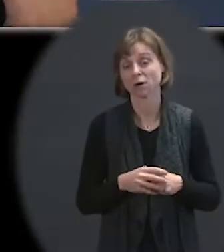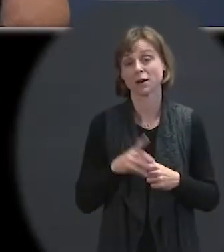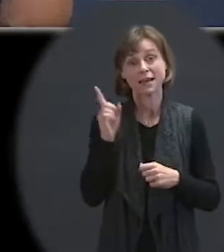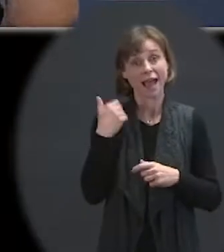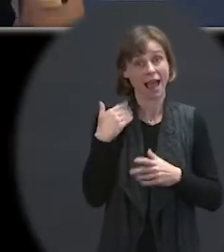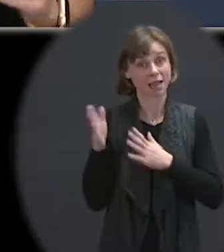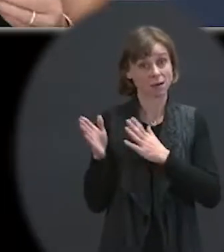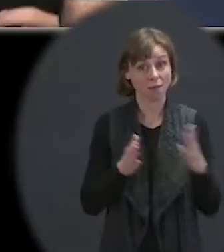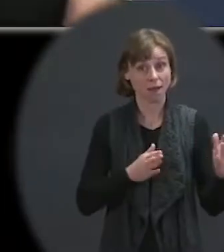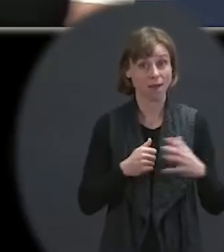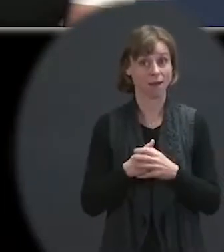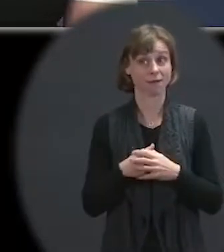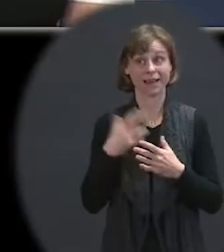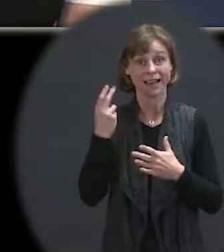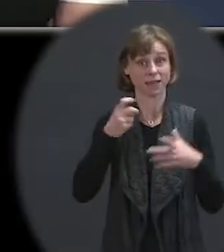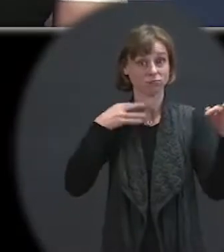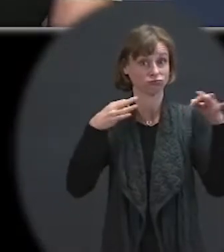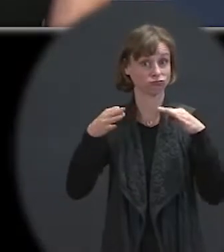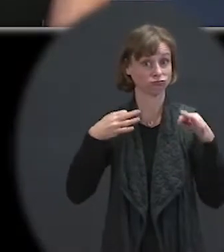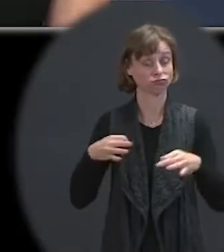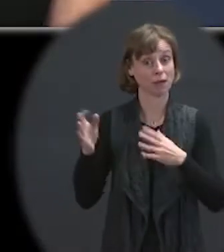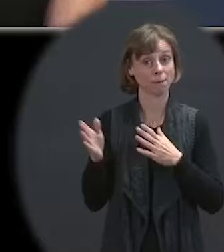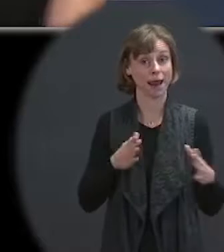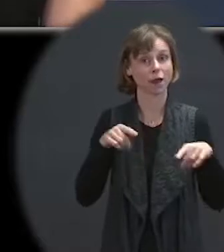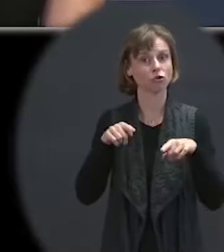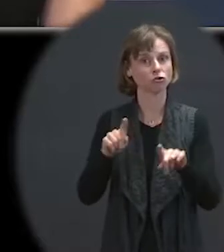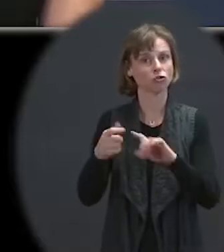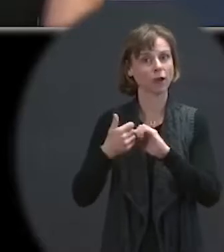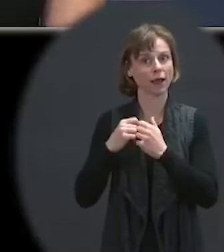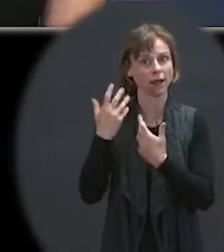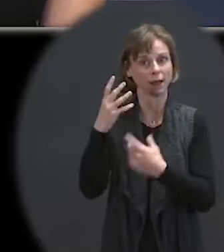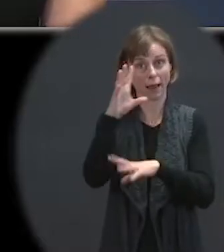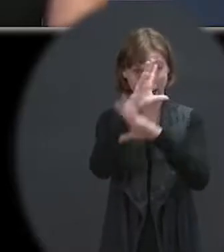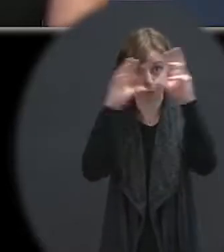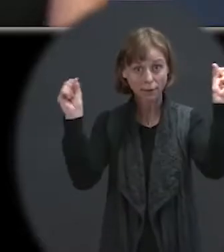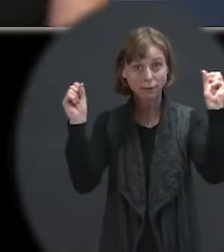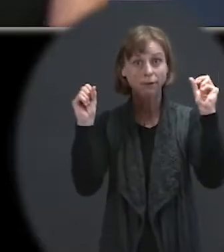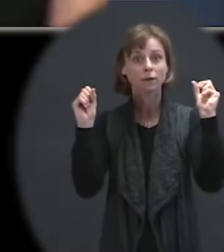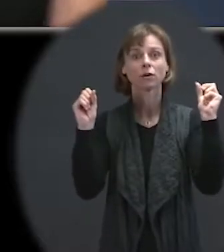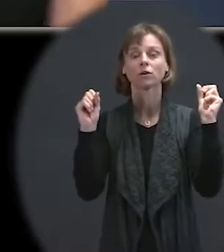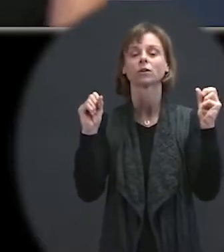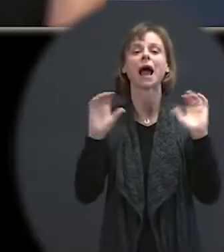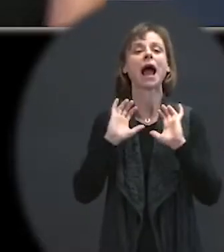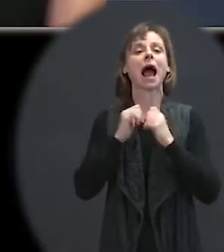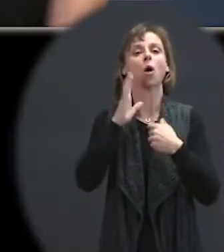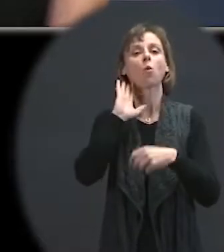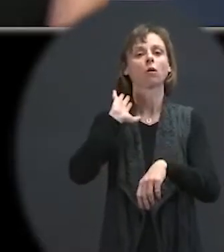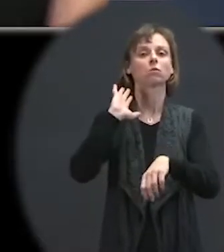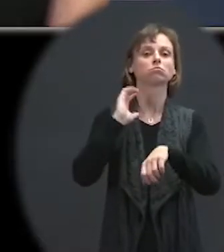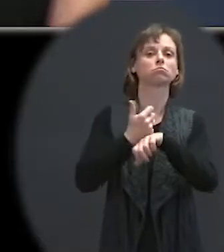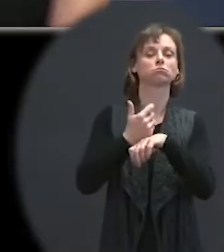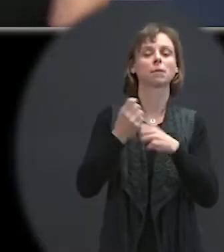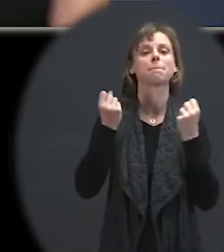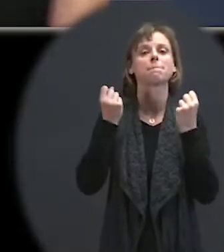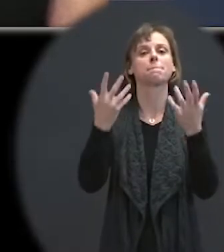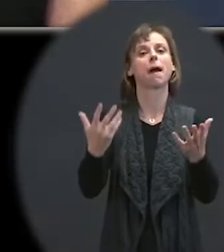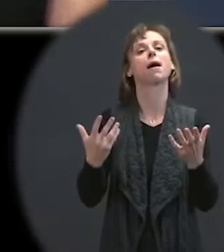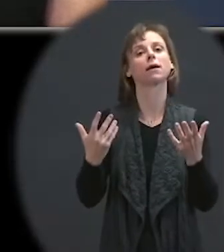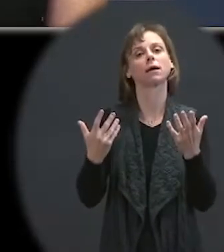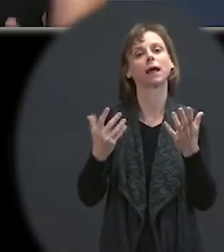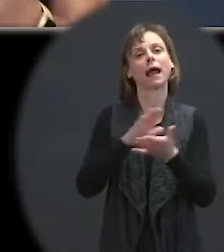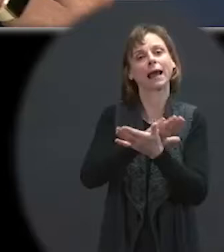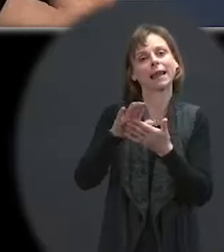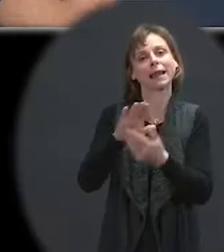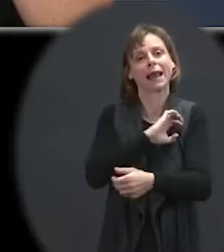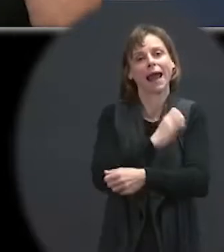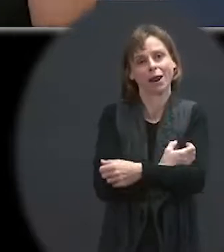plan. He has talked about his plan, I should say, on the campaign trail to create millions of clean energy jobs. And he is eager to